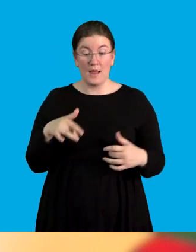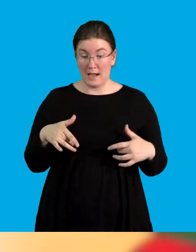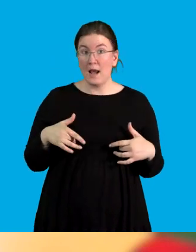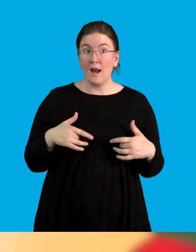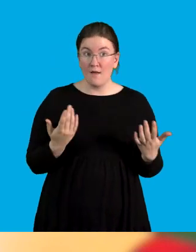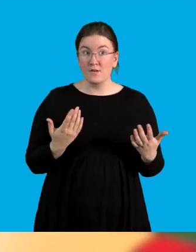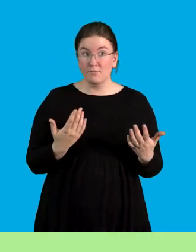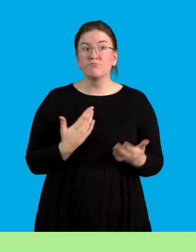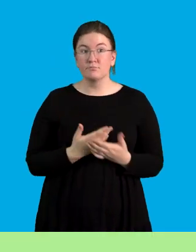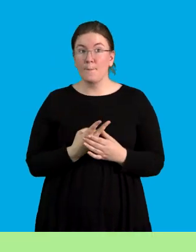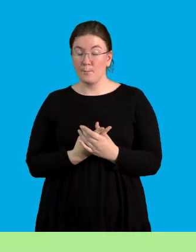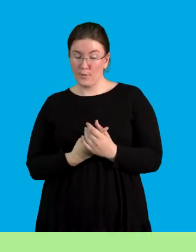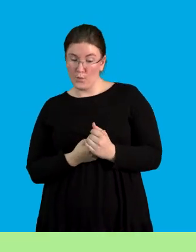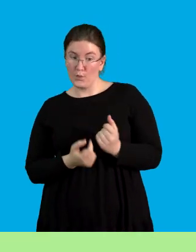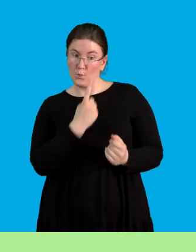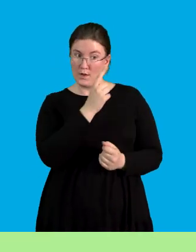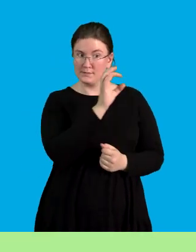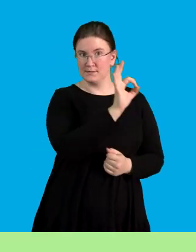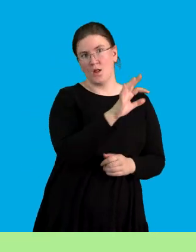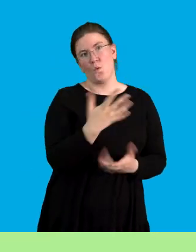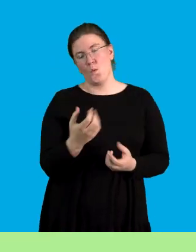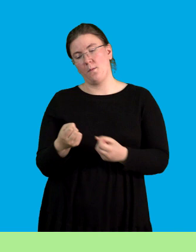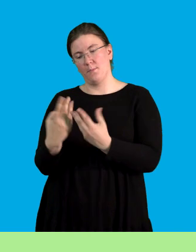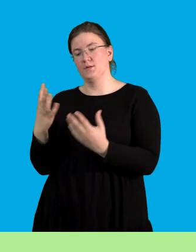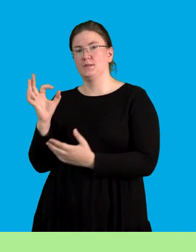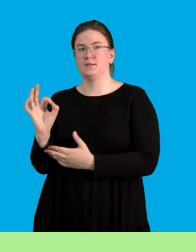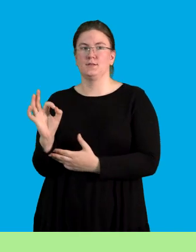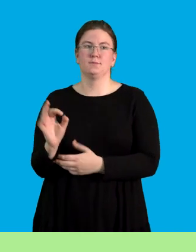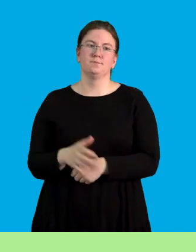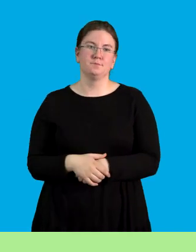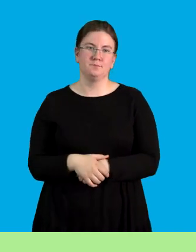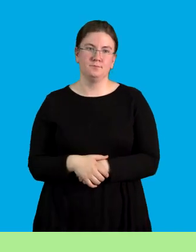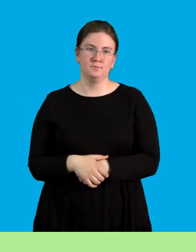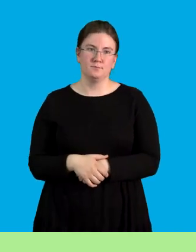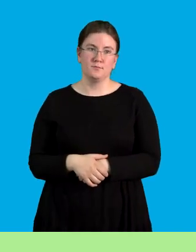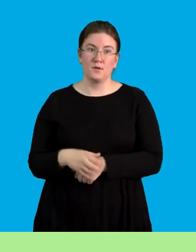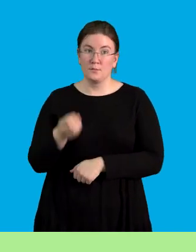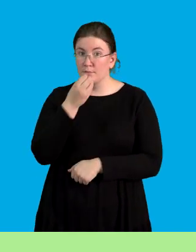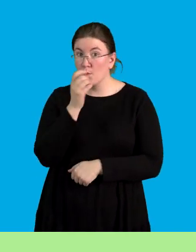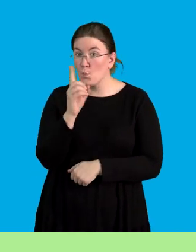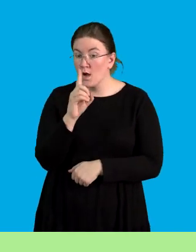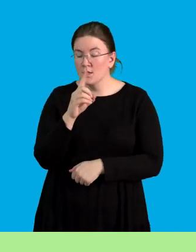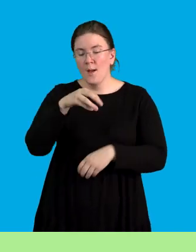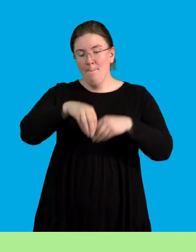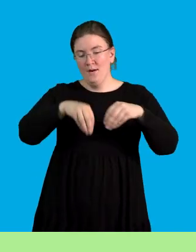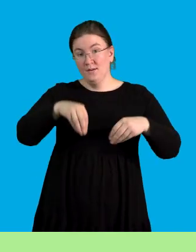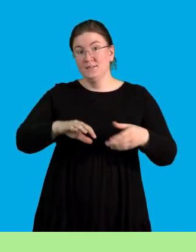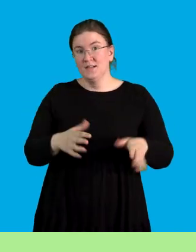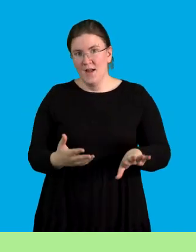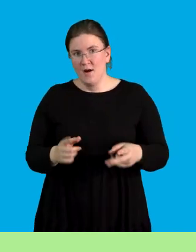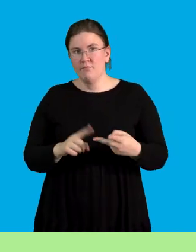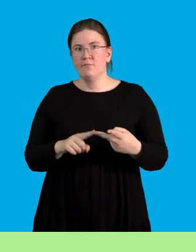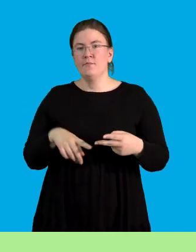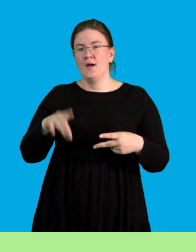also either be unicellular or multicellular, just like the protist. They feed on dead plants